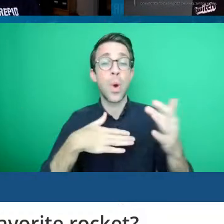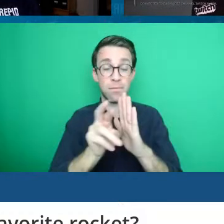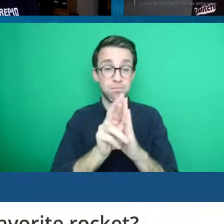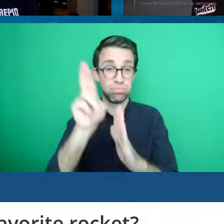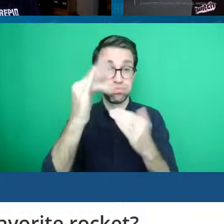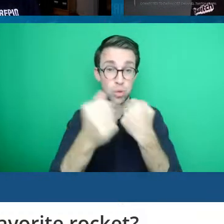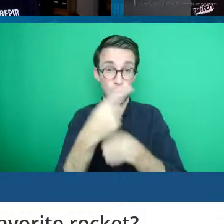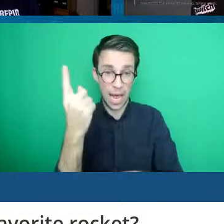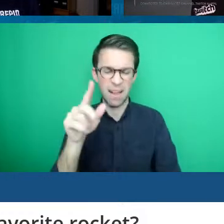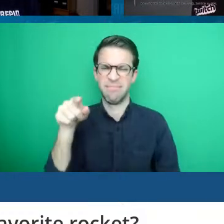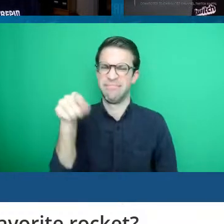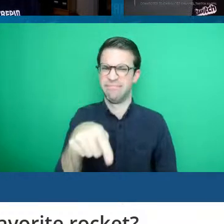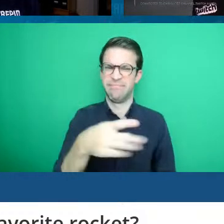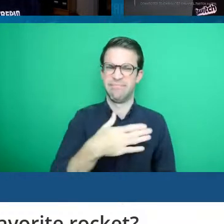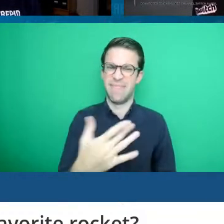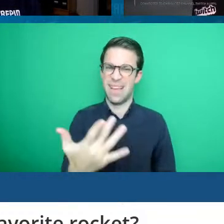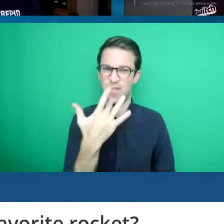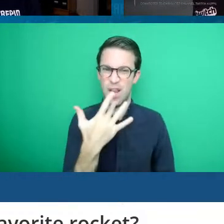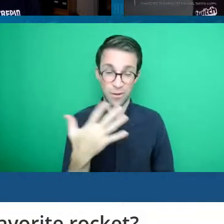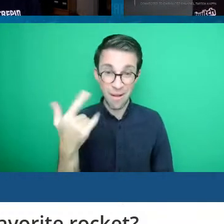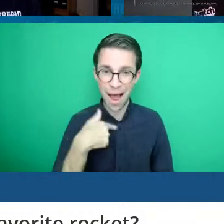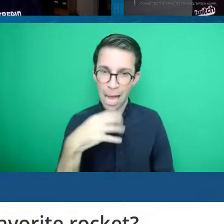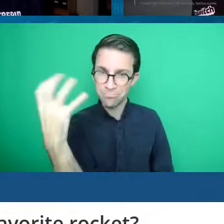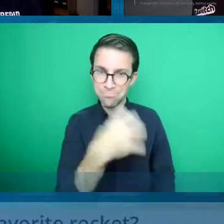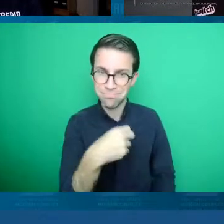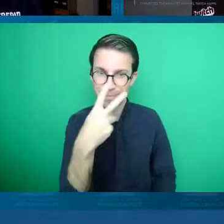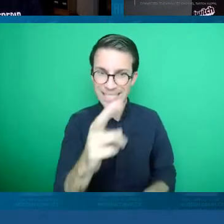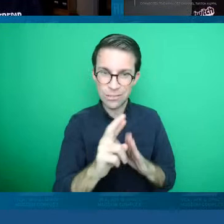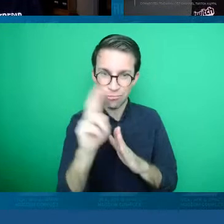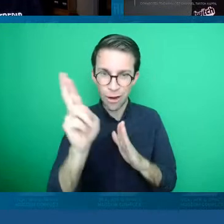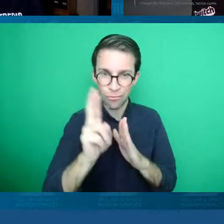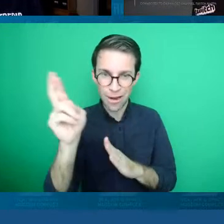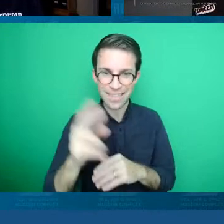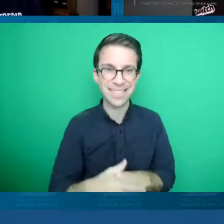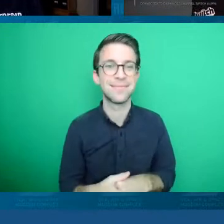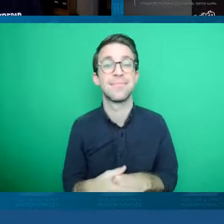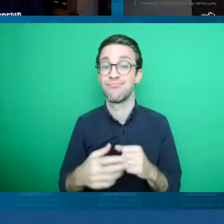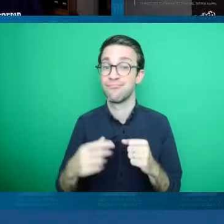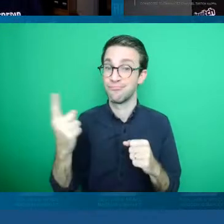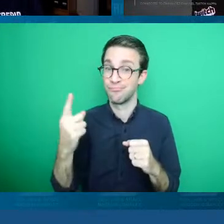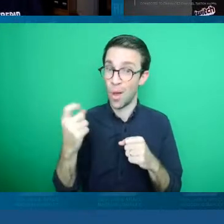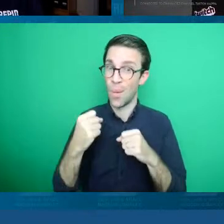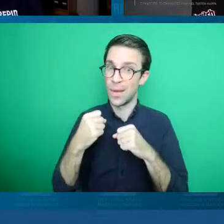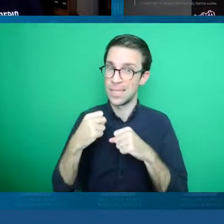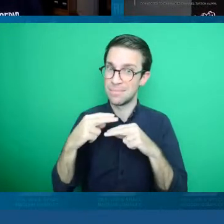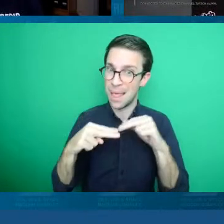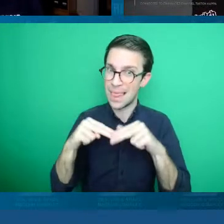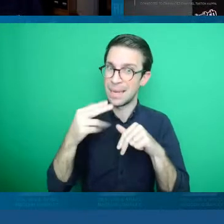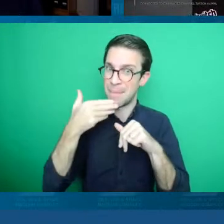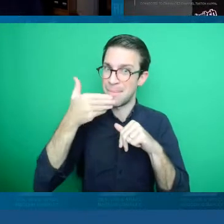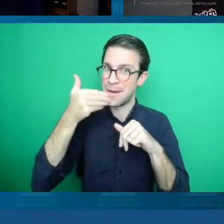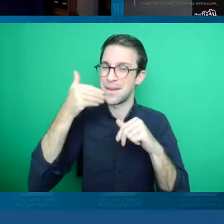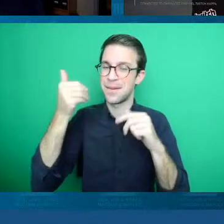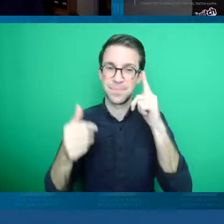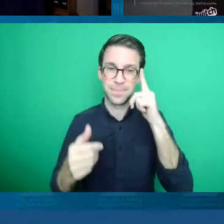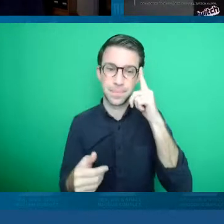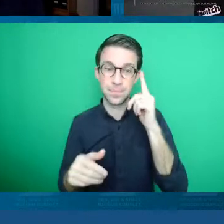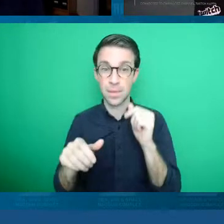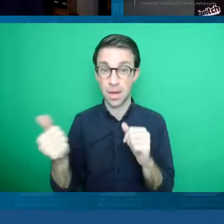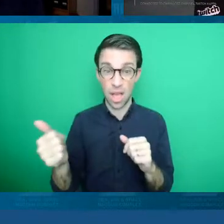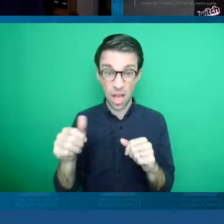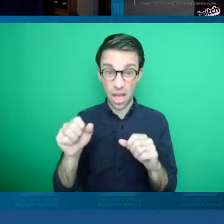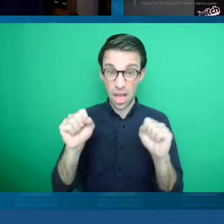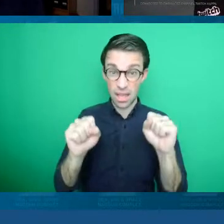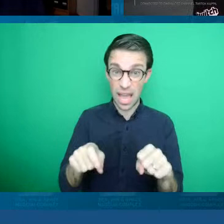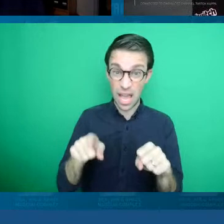is my favorite rocket because I just like seeing rockets fly. They are always coming out with better and better ones, aren't they? And yeah, okay, so here's another one. Can you launch a